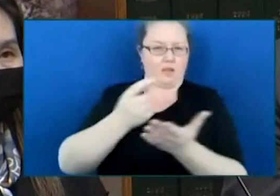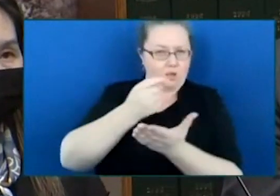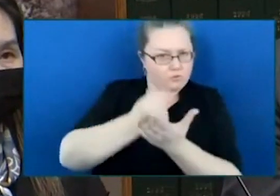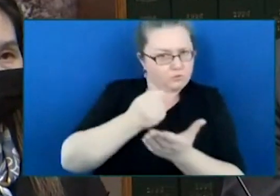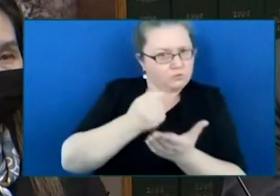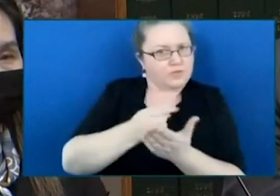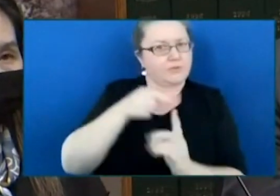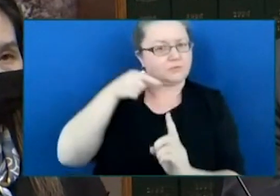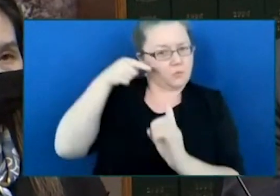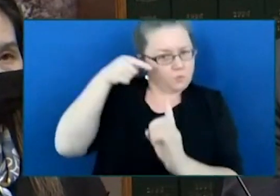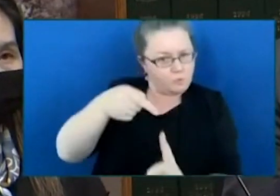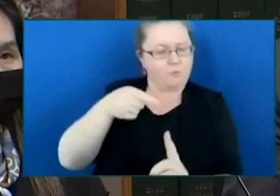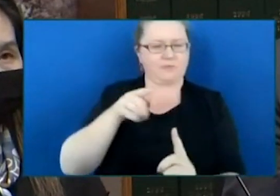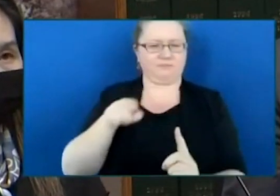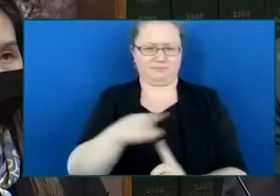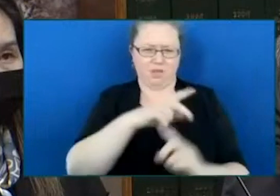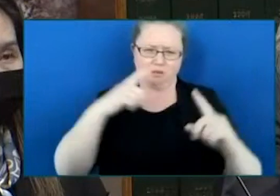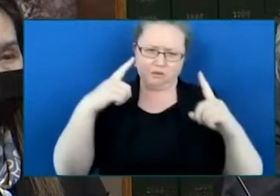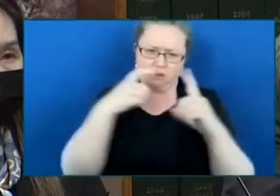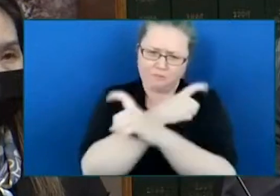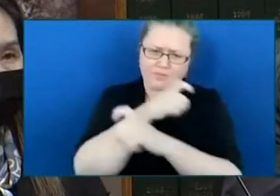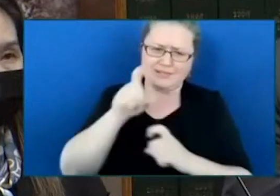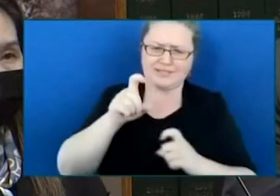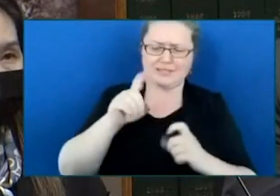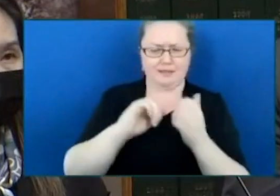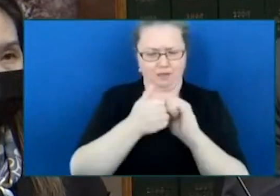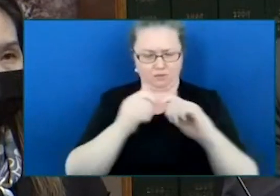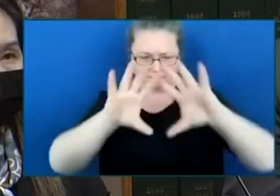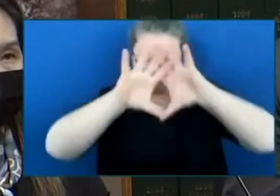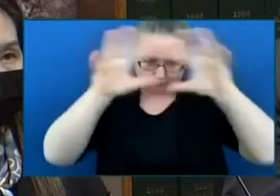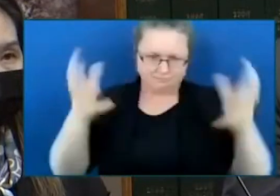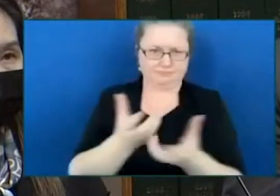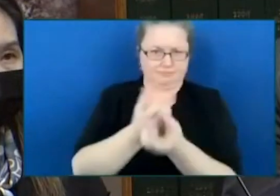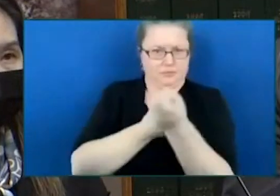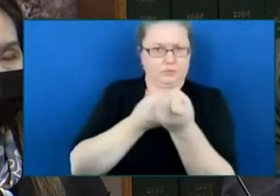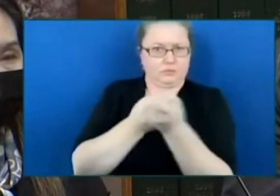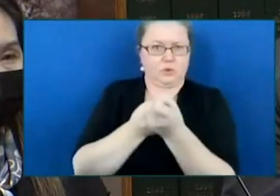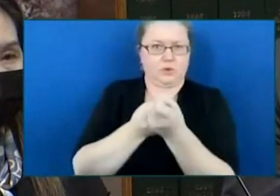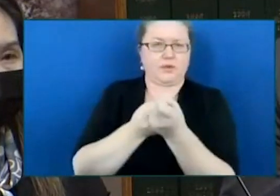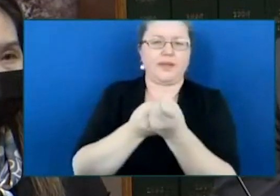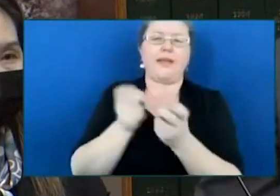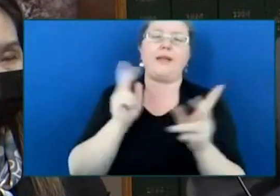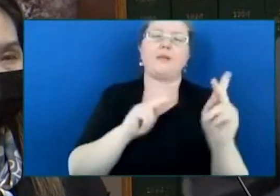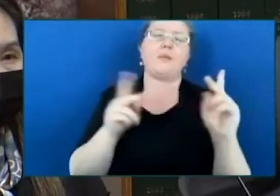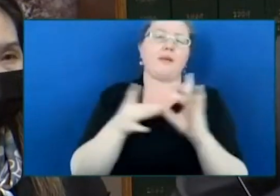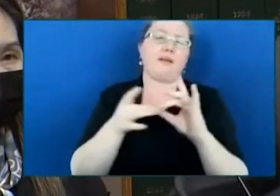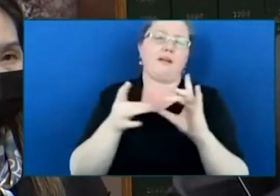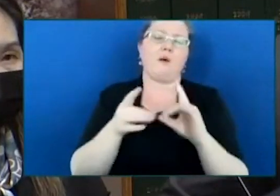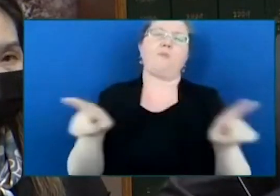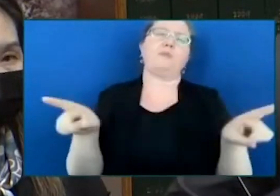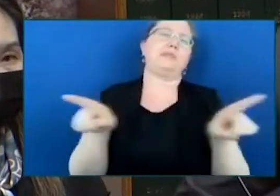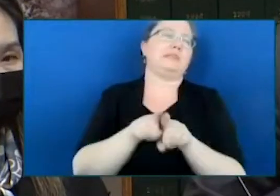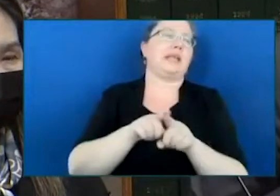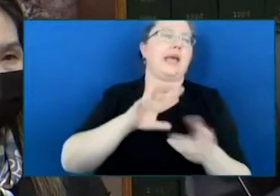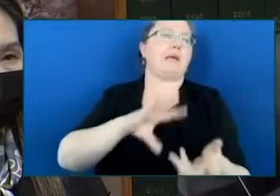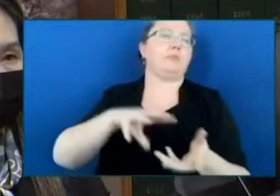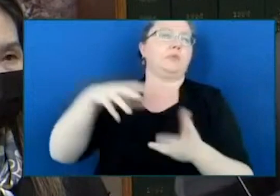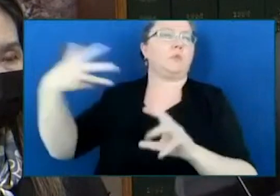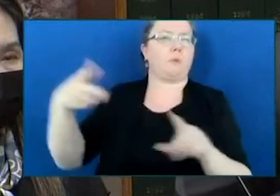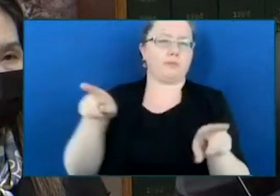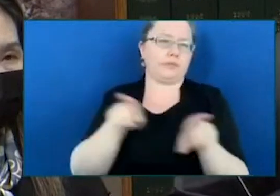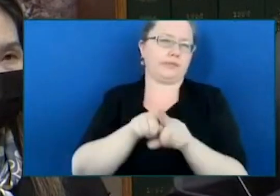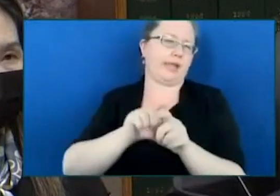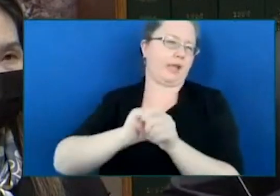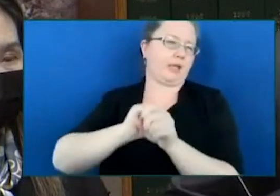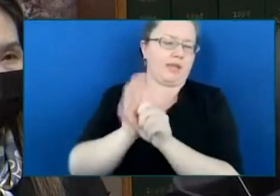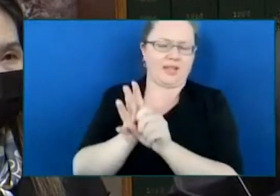Mr. Speaker, it has often been said that while we are all in the same storm, we are not in the same boat. And the pandemic has only served to